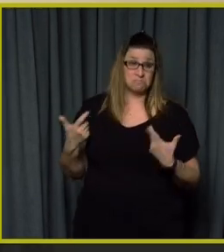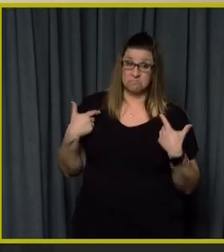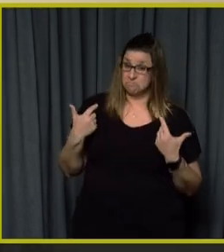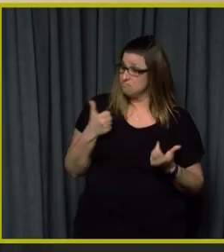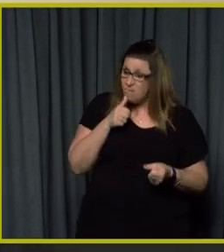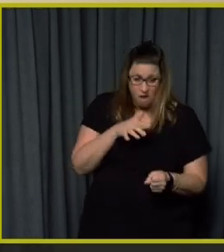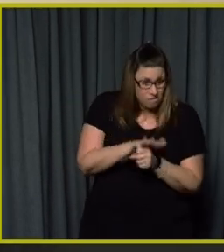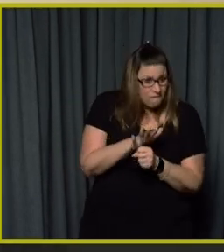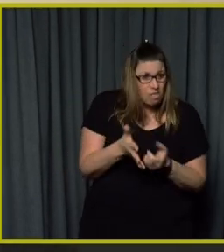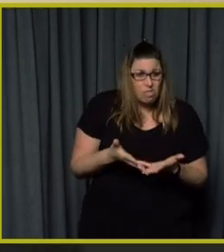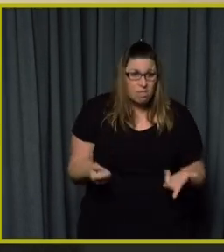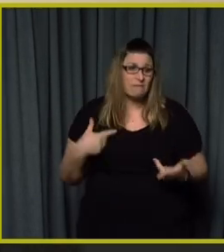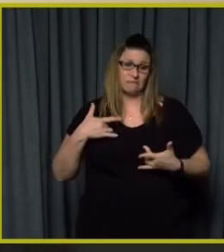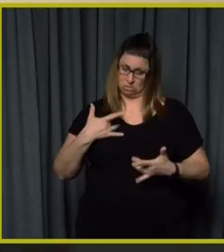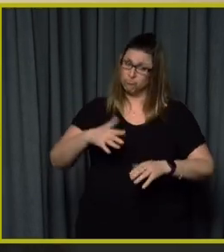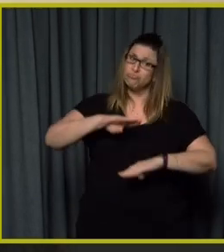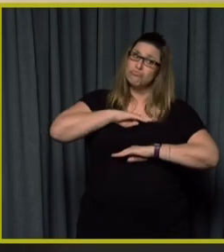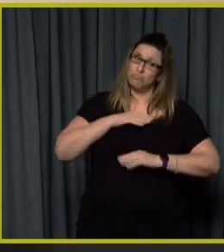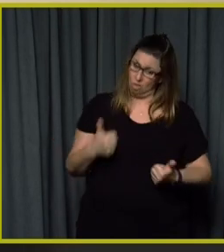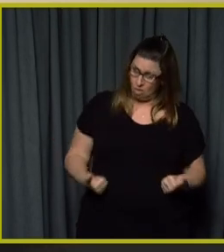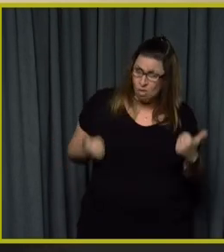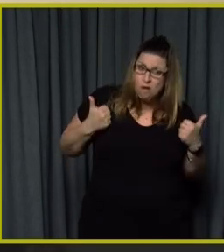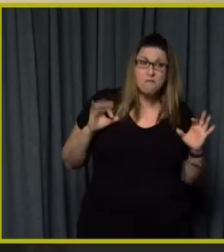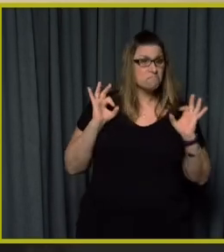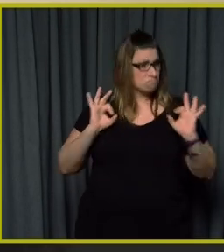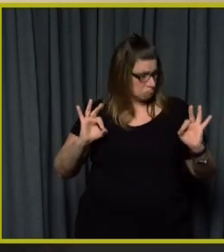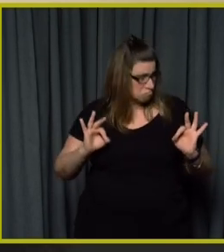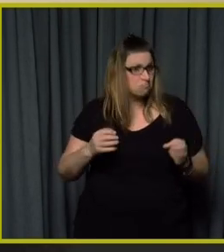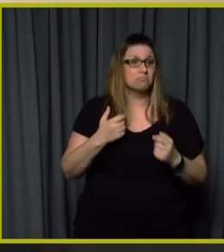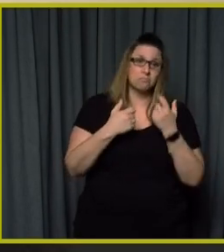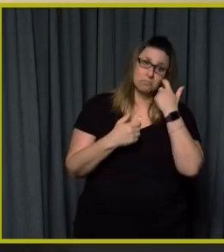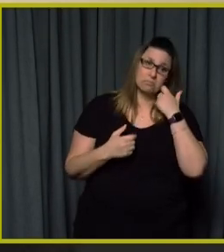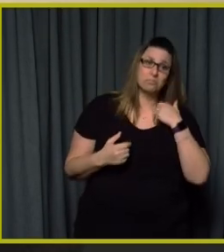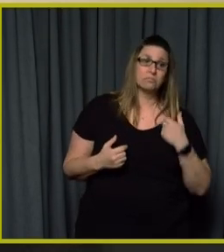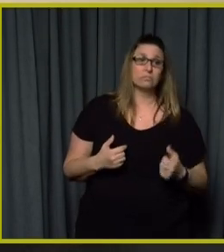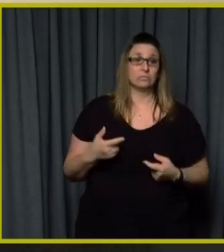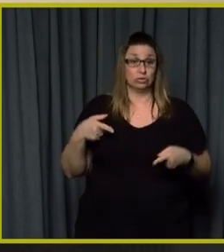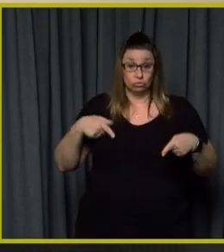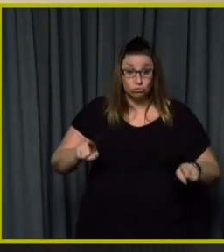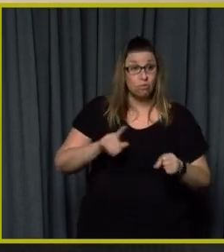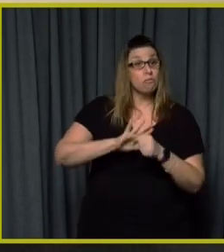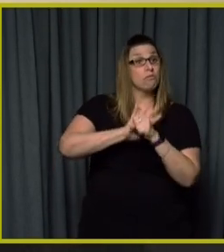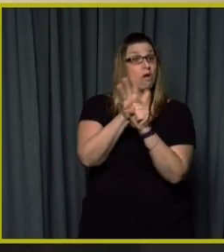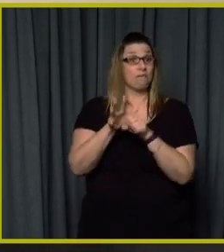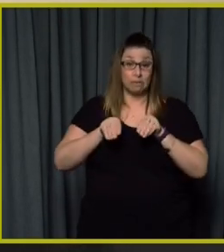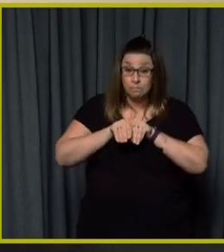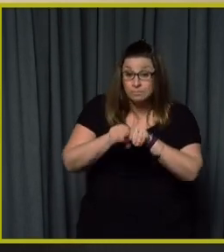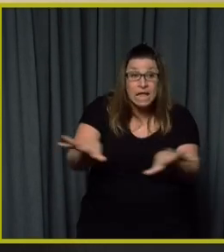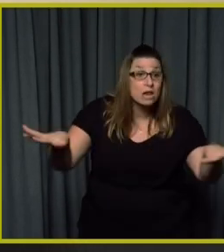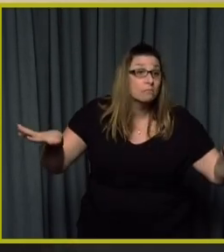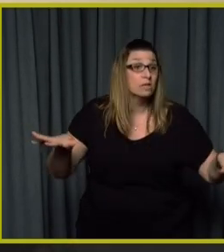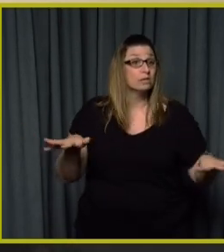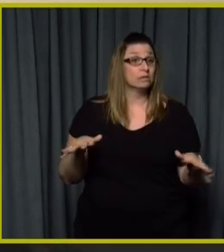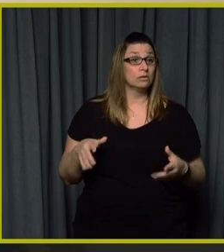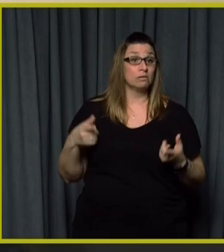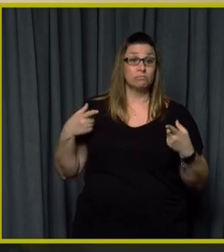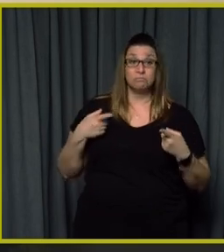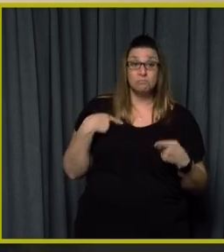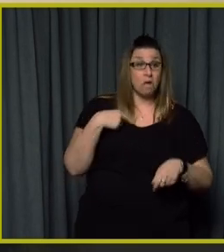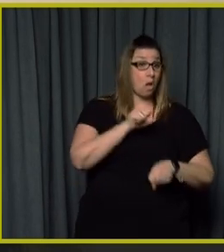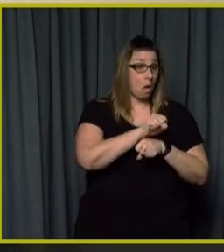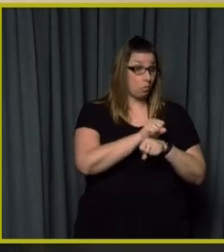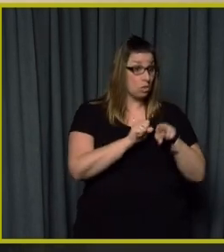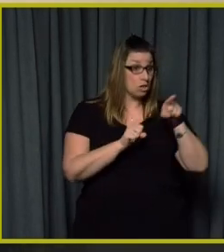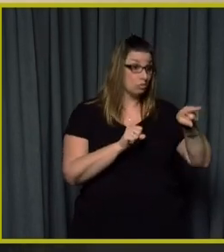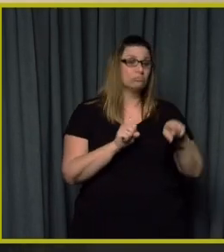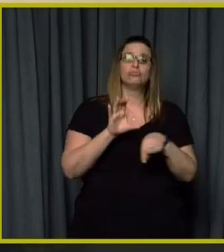thought. Until this pandemic hit, all of a sudden, the chocolate factory I work for closed, so